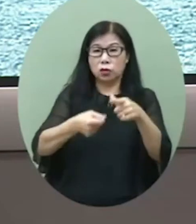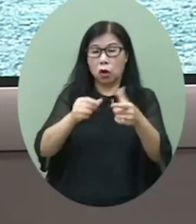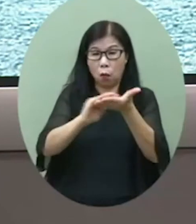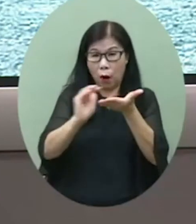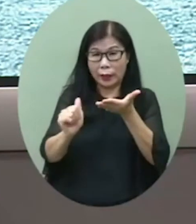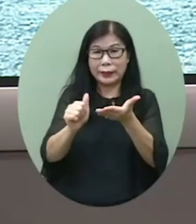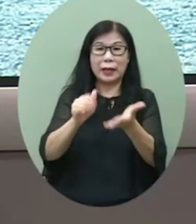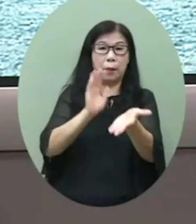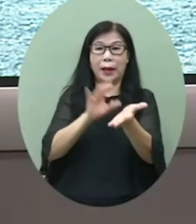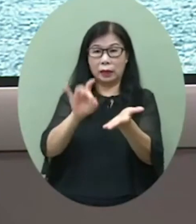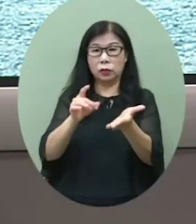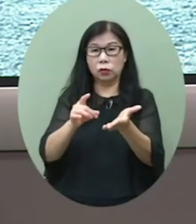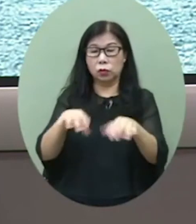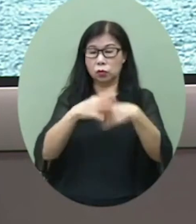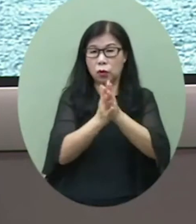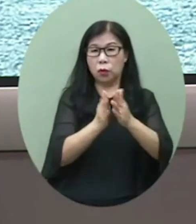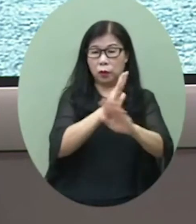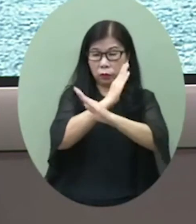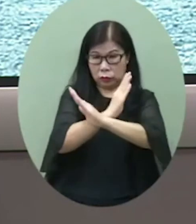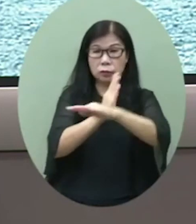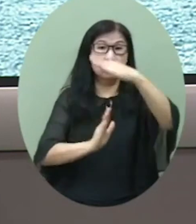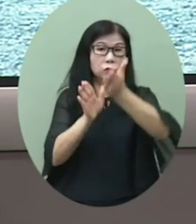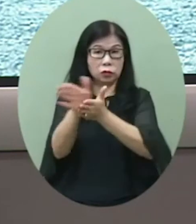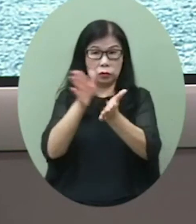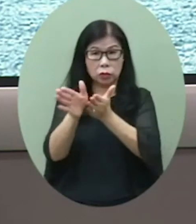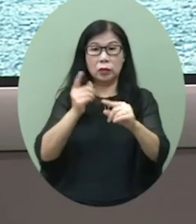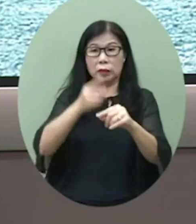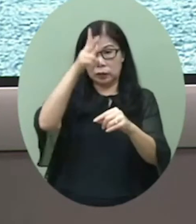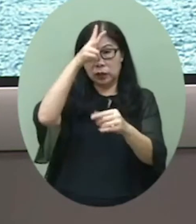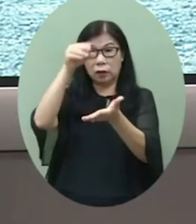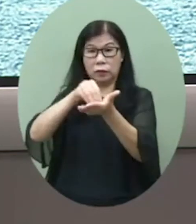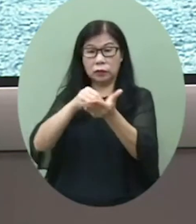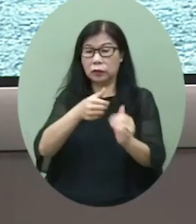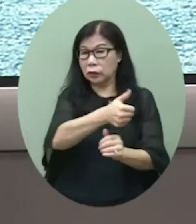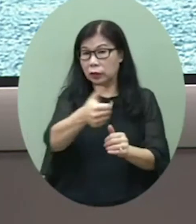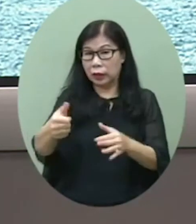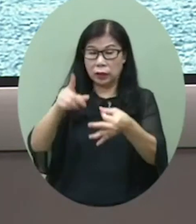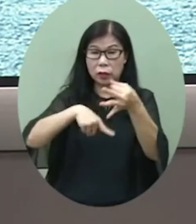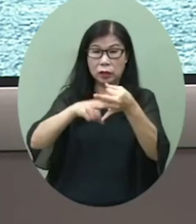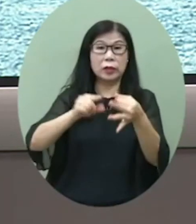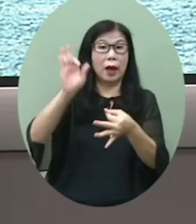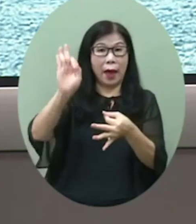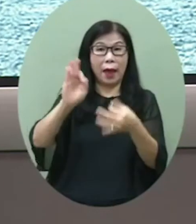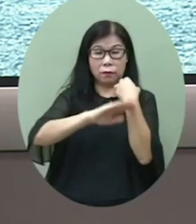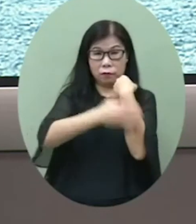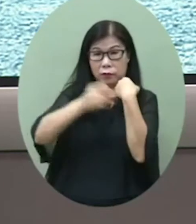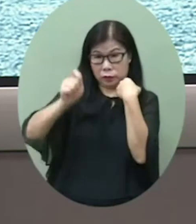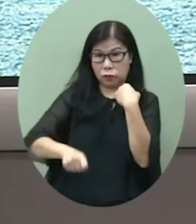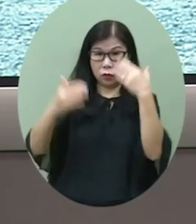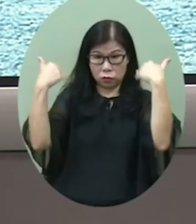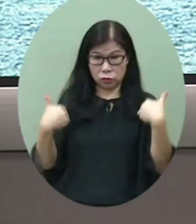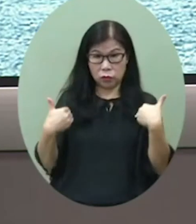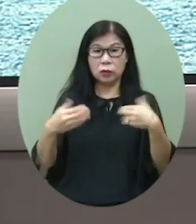the EAC will make all the arrangement. And if we are to defer the election based on